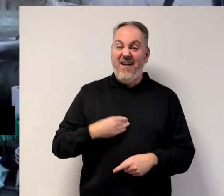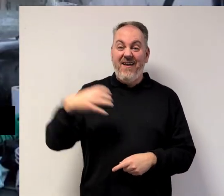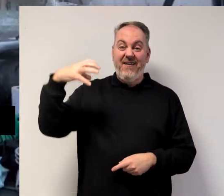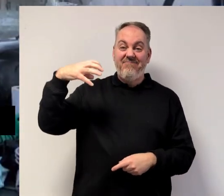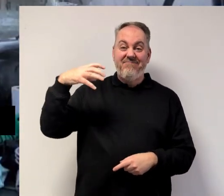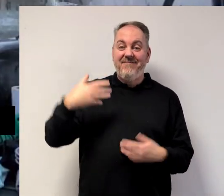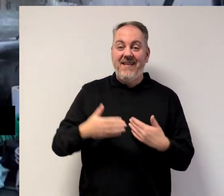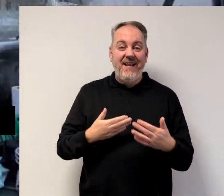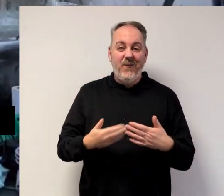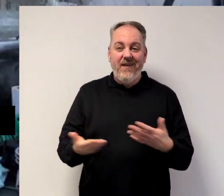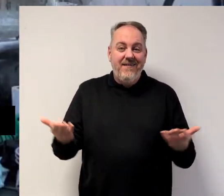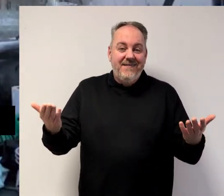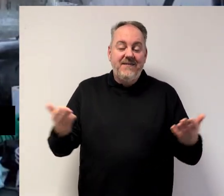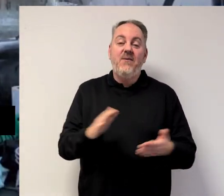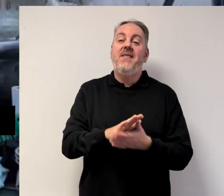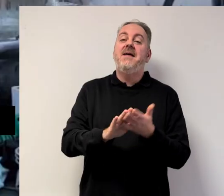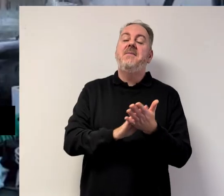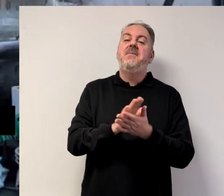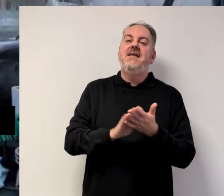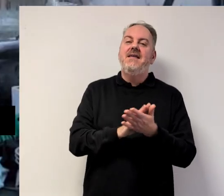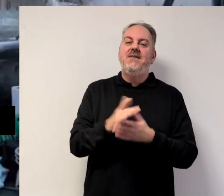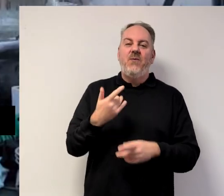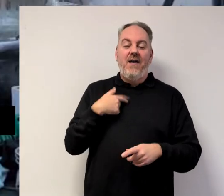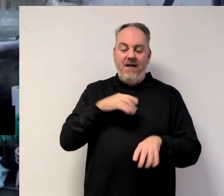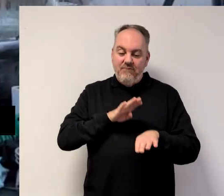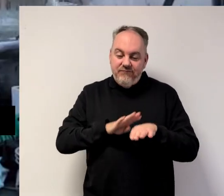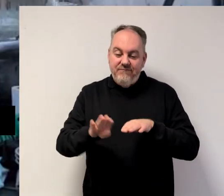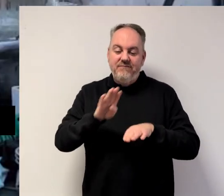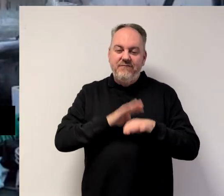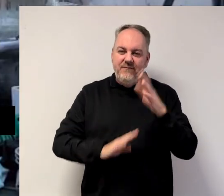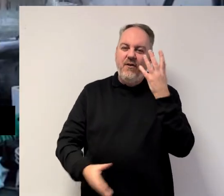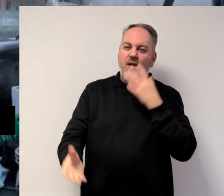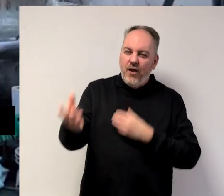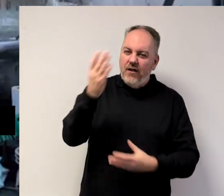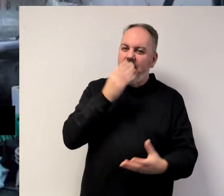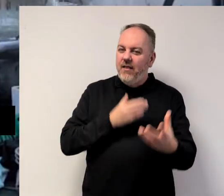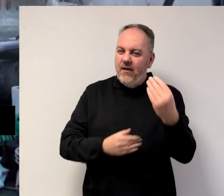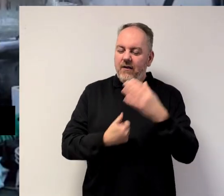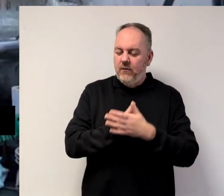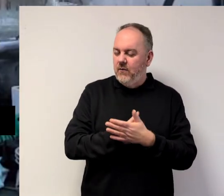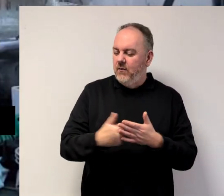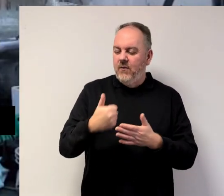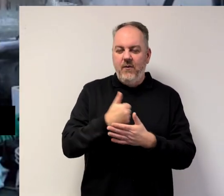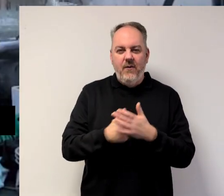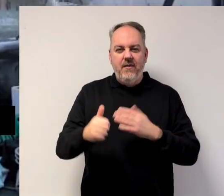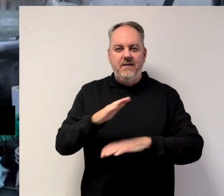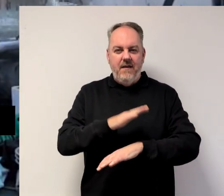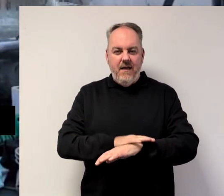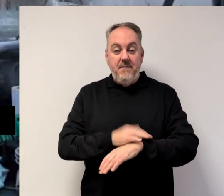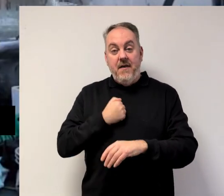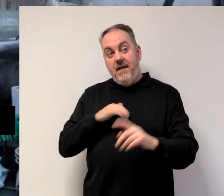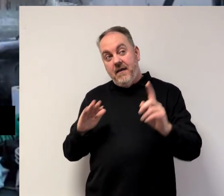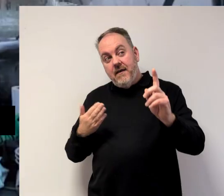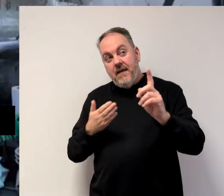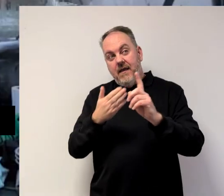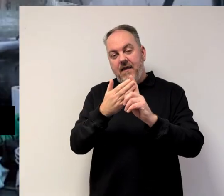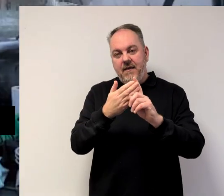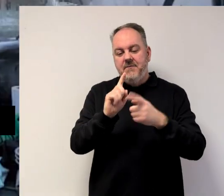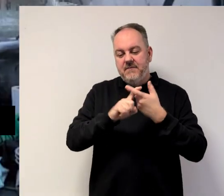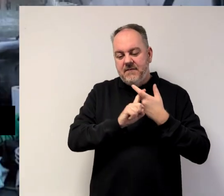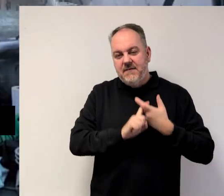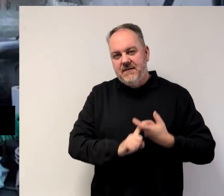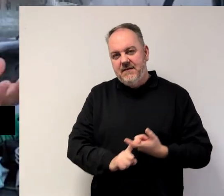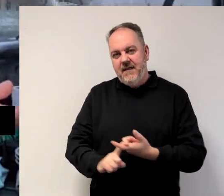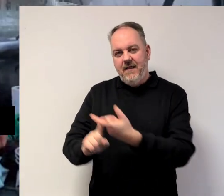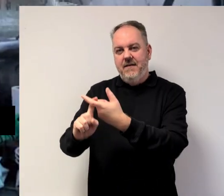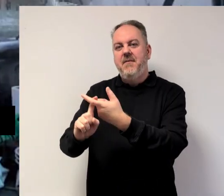it's trial and error sometimes, but we're trying to be as sustainable as we can, and